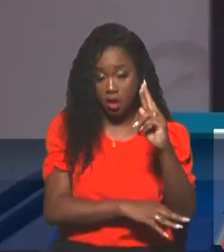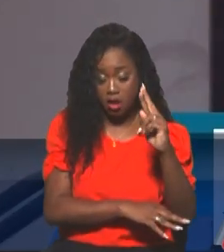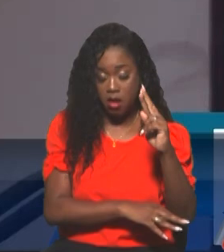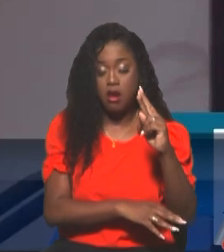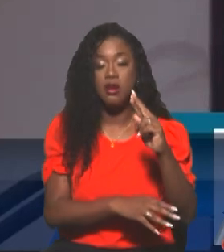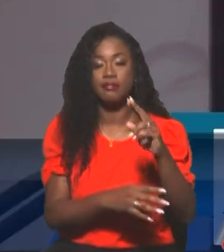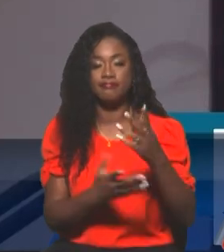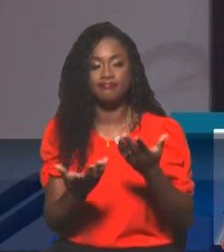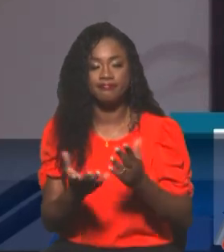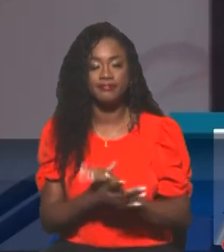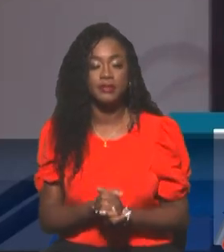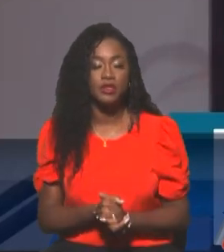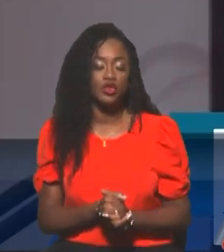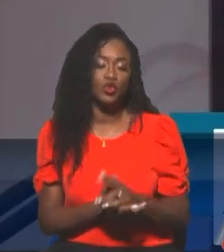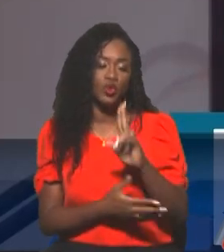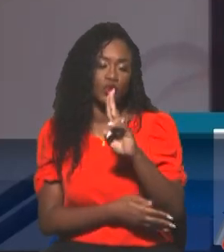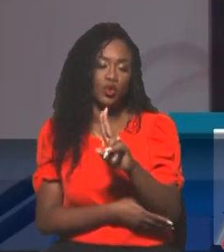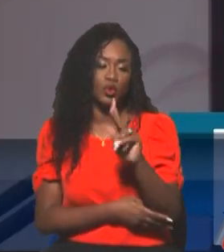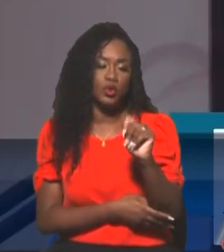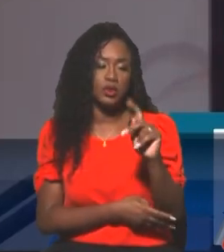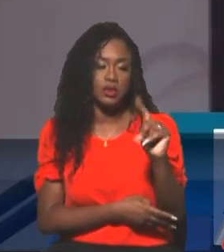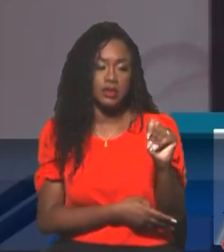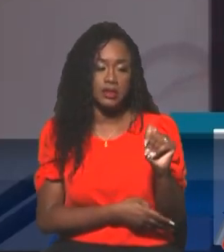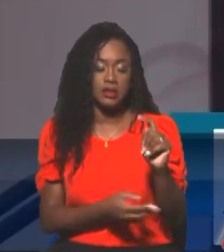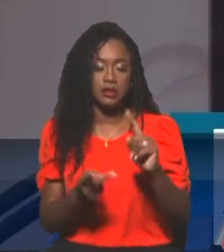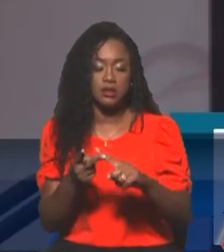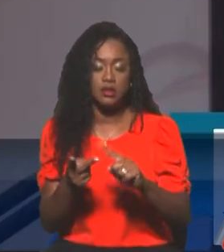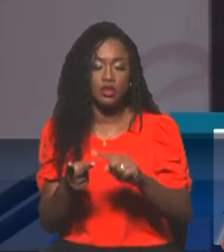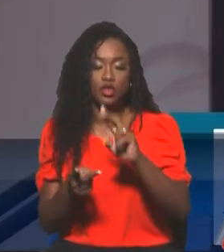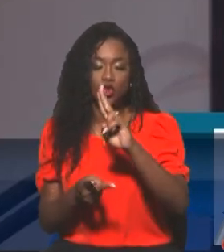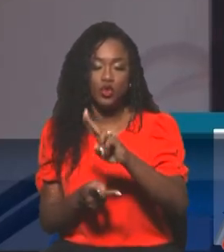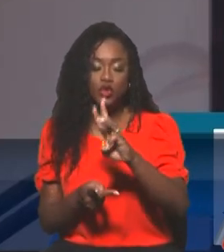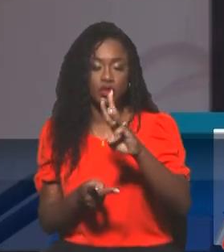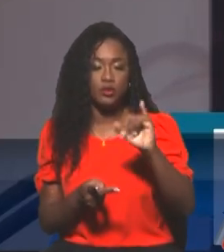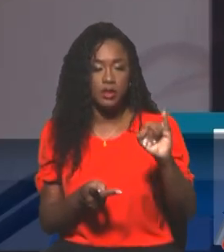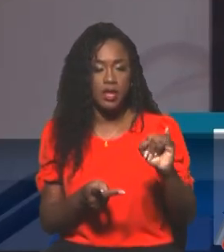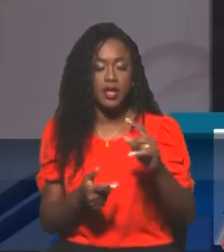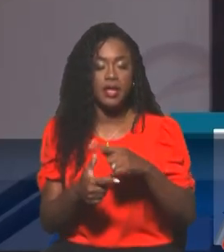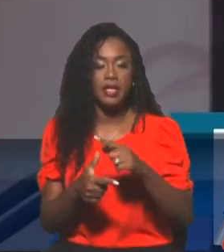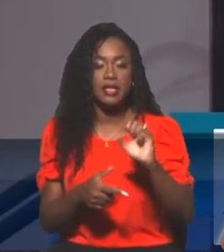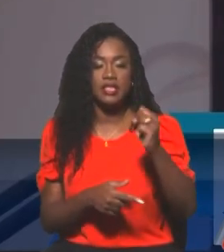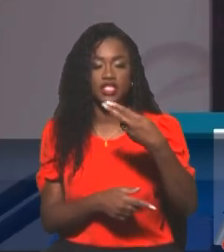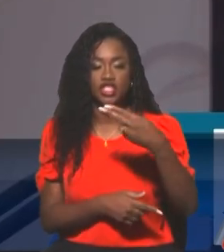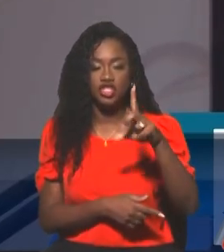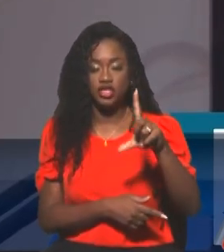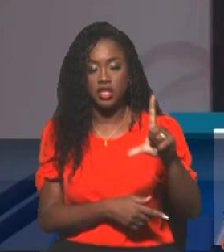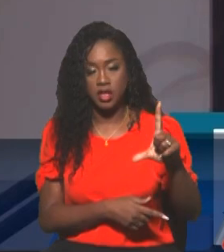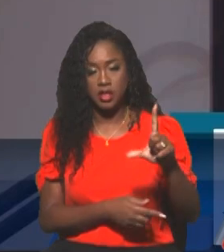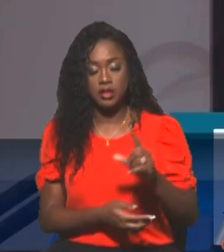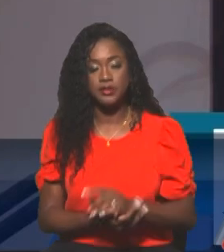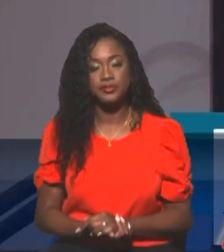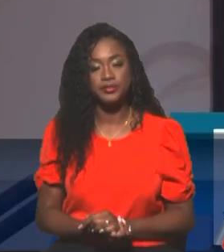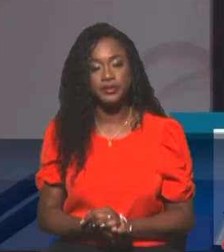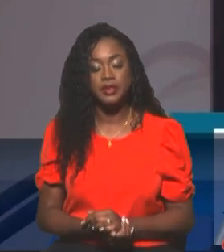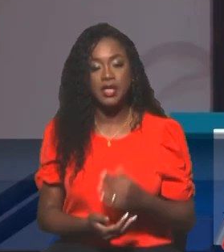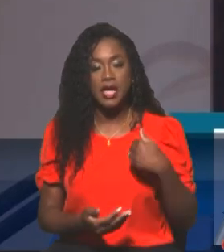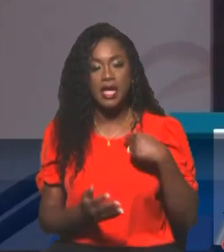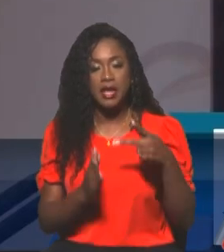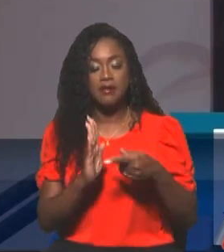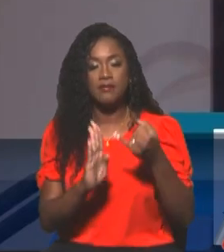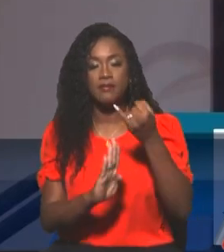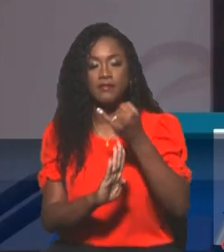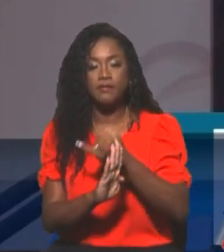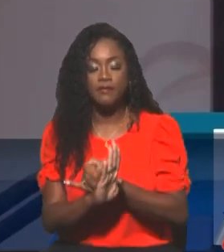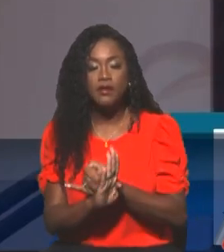collaboration with UTT, UWI, BPTT and Shell, has undertaken a project to map